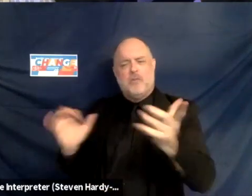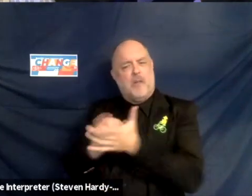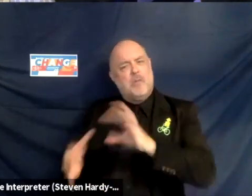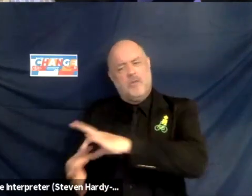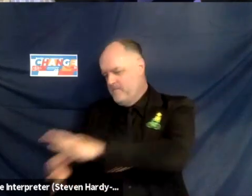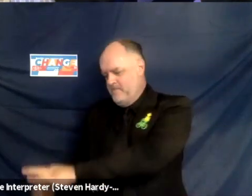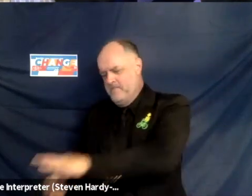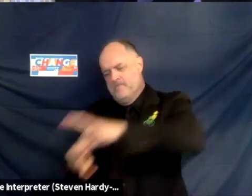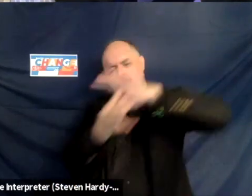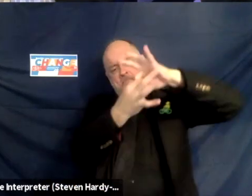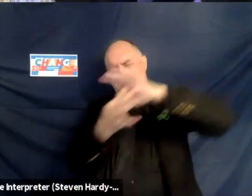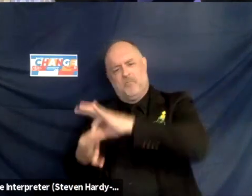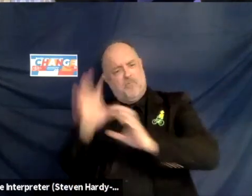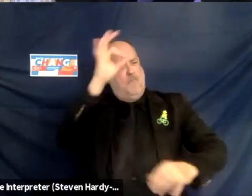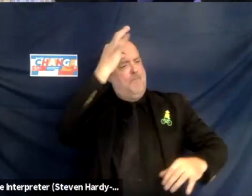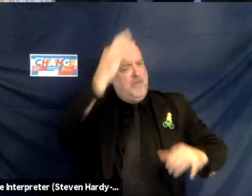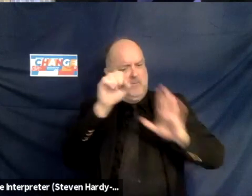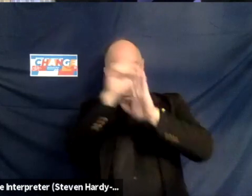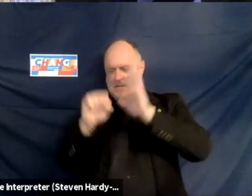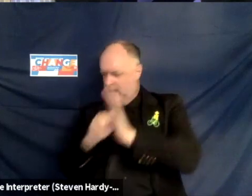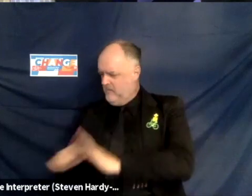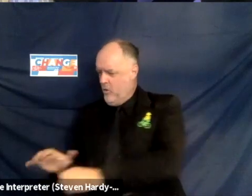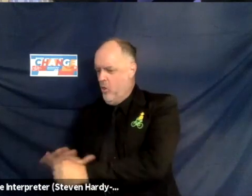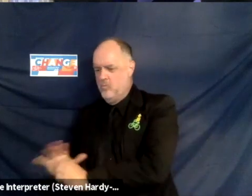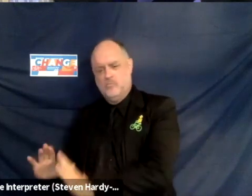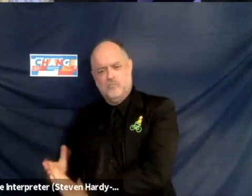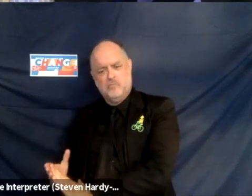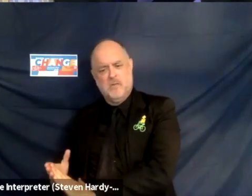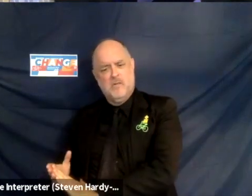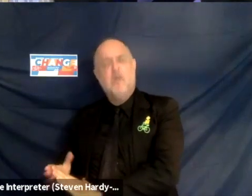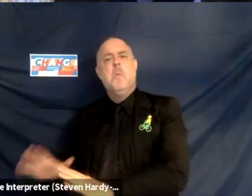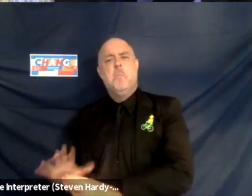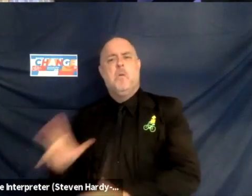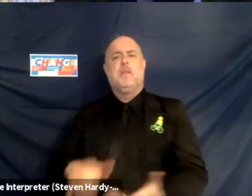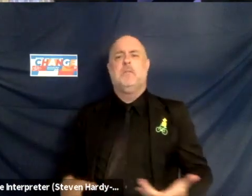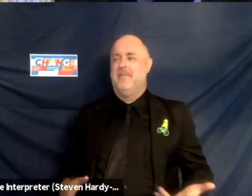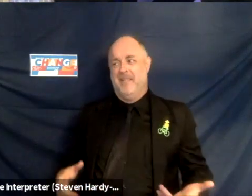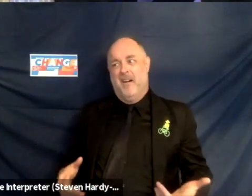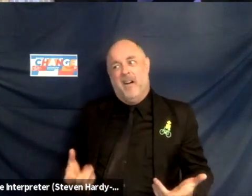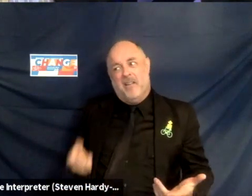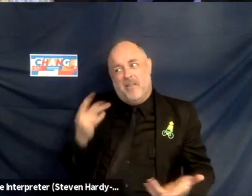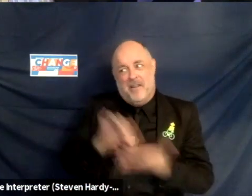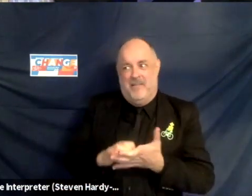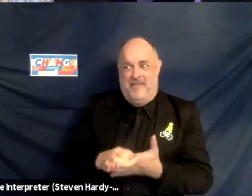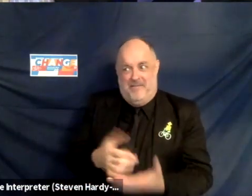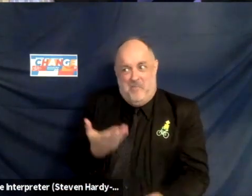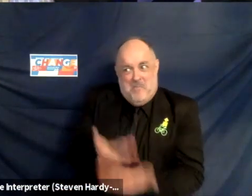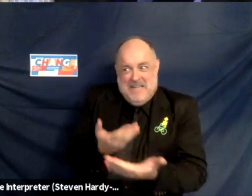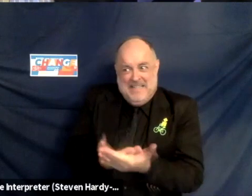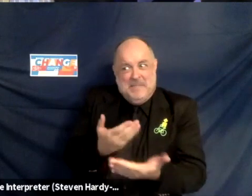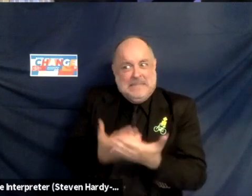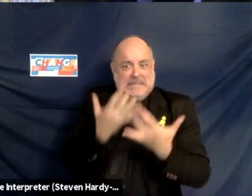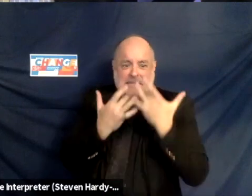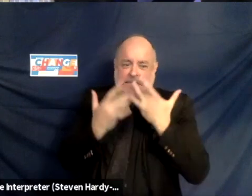to begin with. I think a lot of it is about resources, right? Hard dollars. This is a great time since you're in the season of